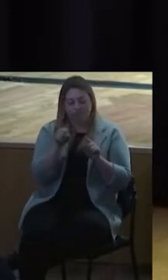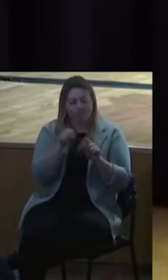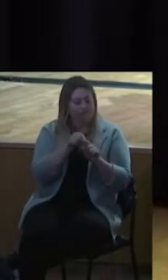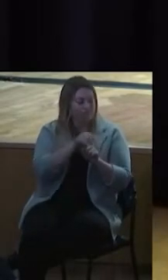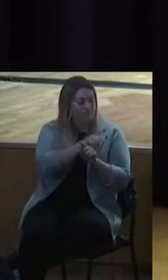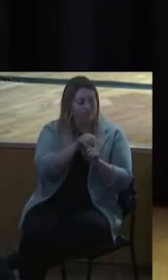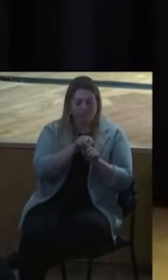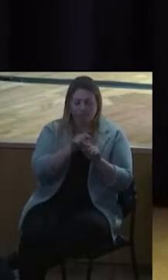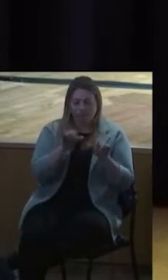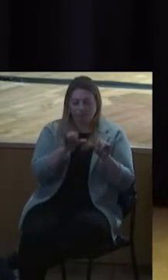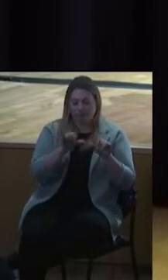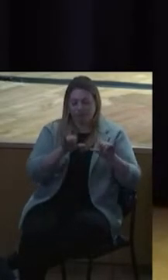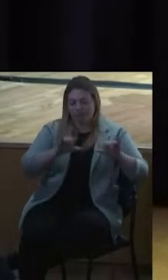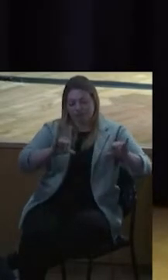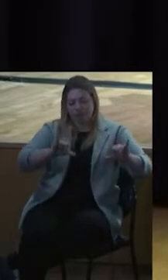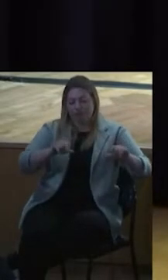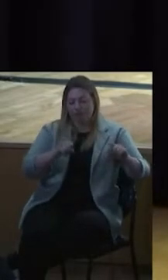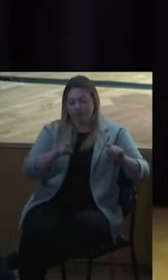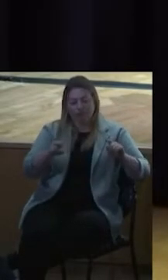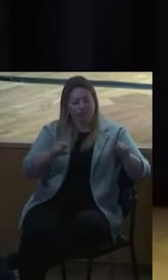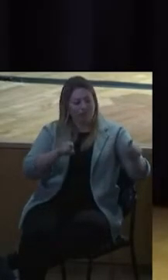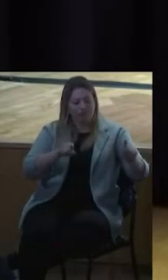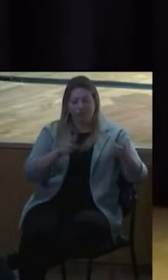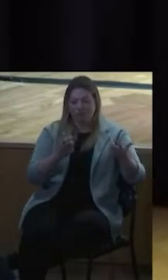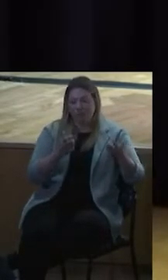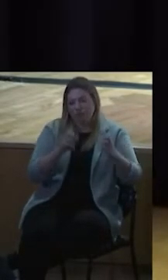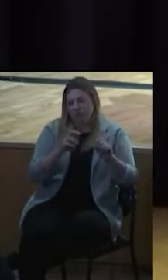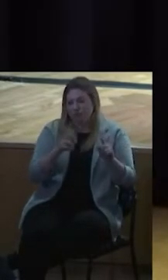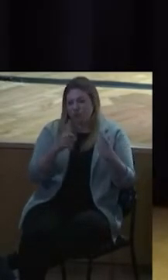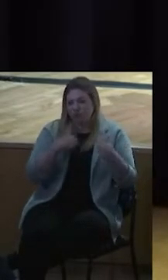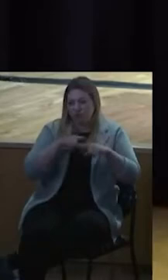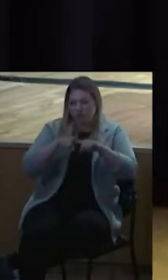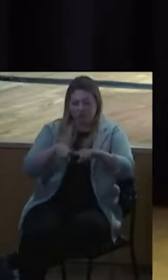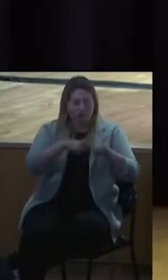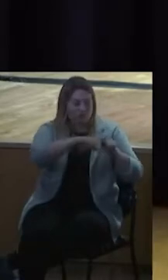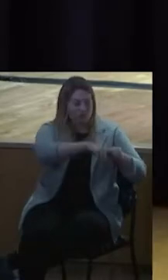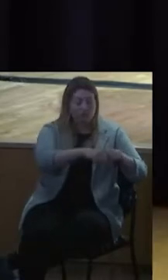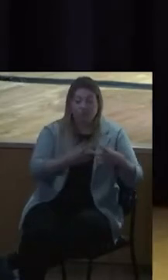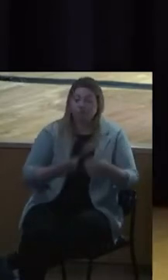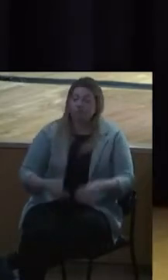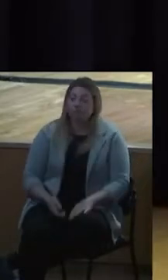or those two land masses to supply everything that we have.